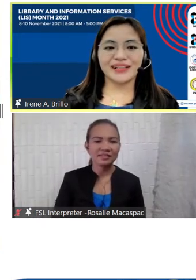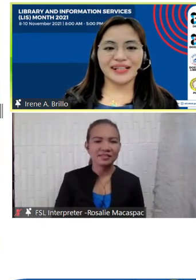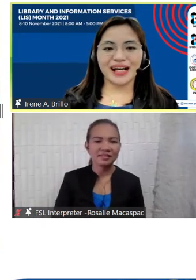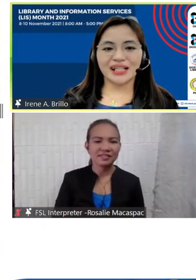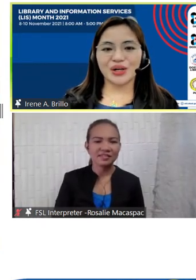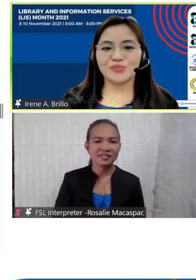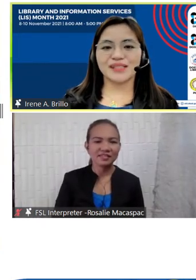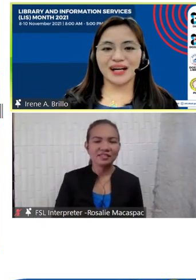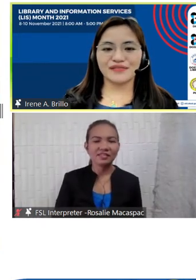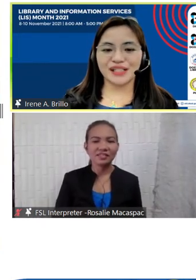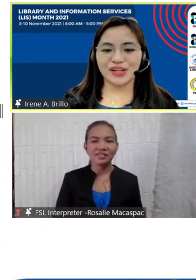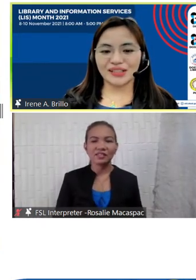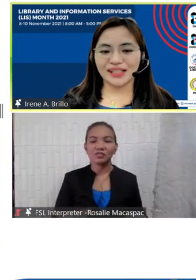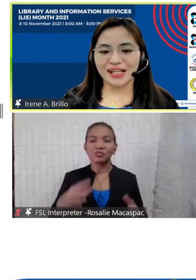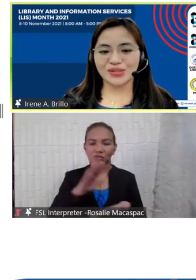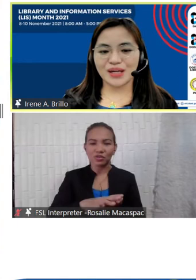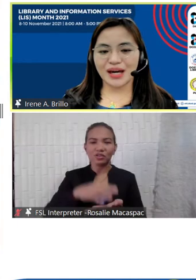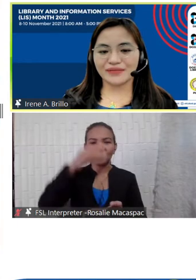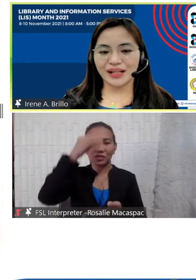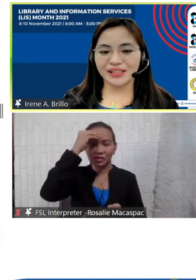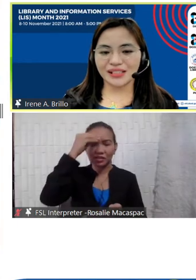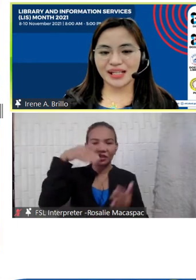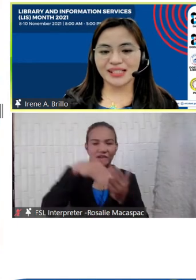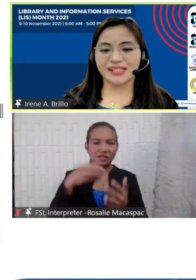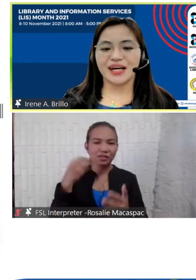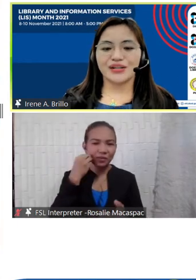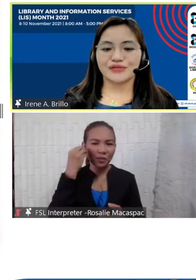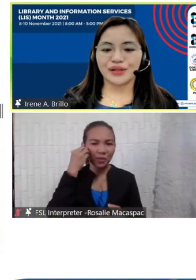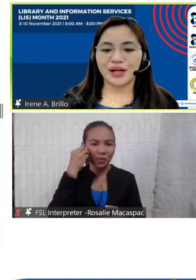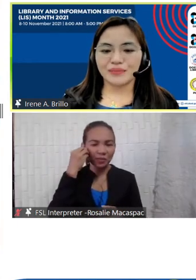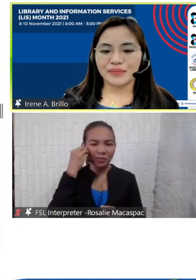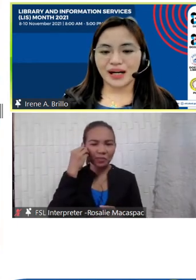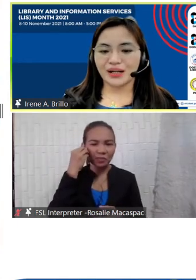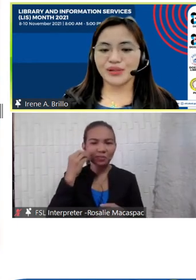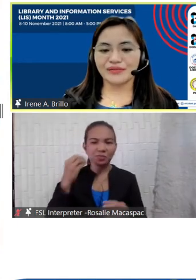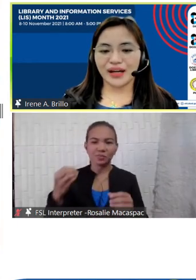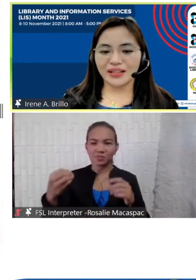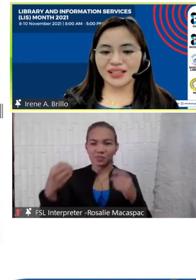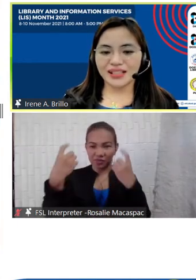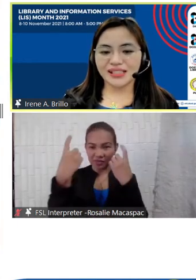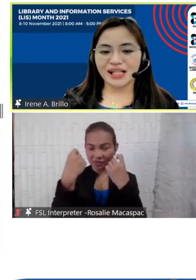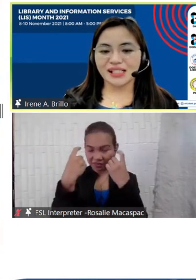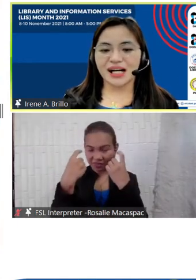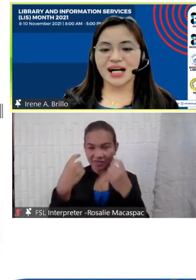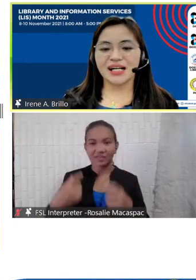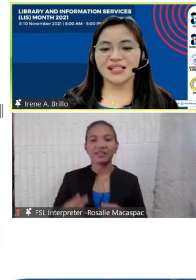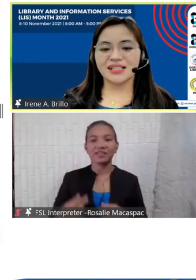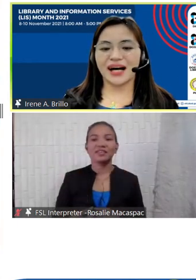For the Learning at Home Selfie Contest, we have entries from,